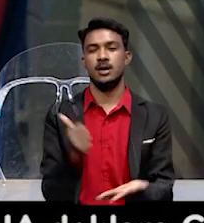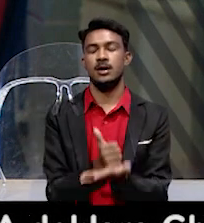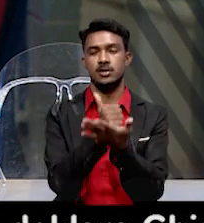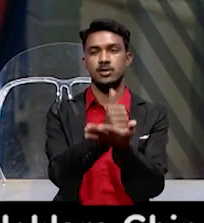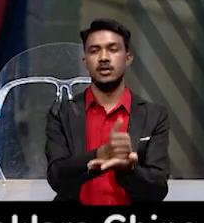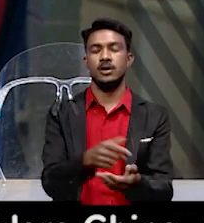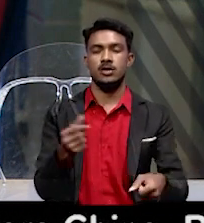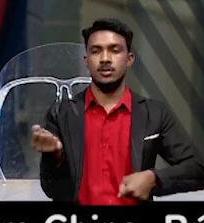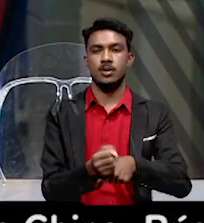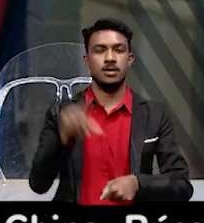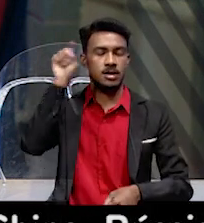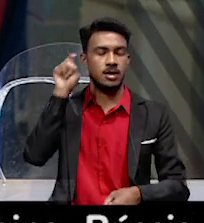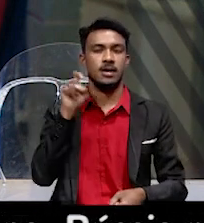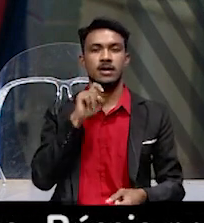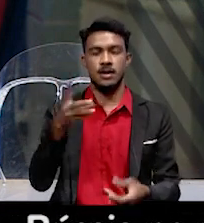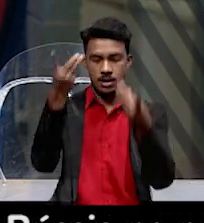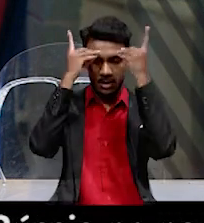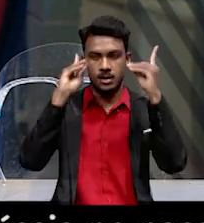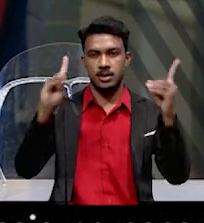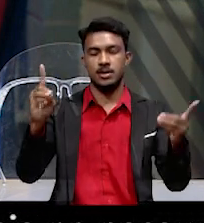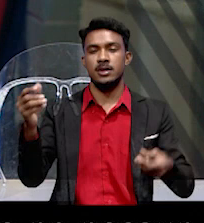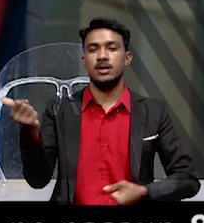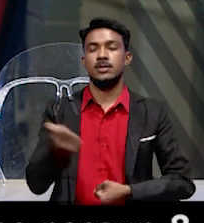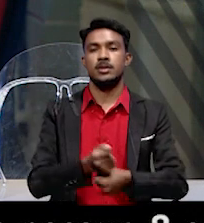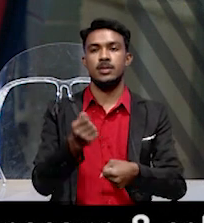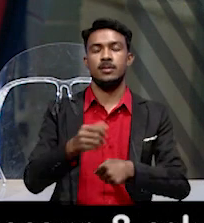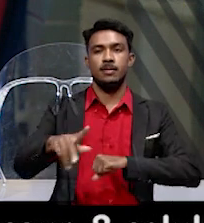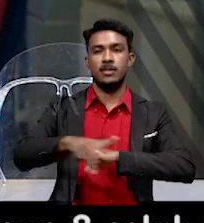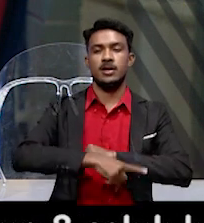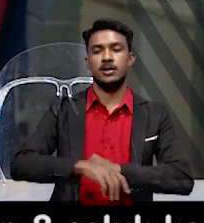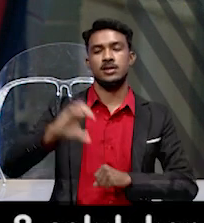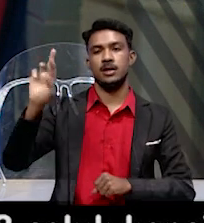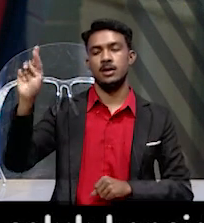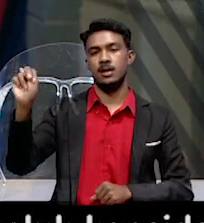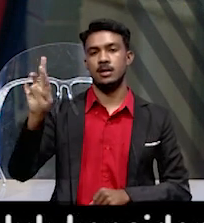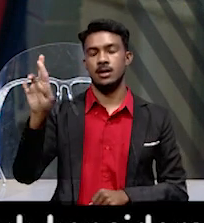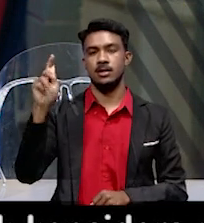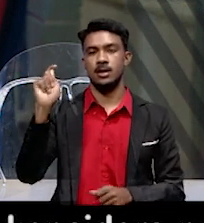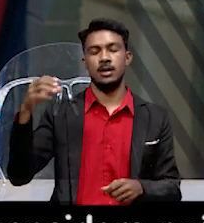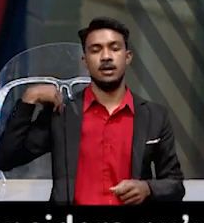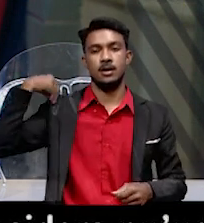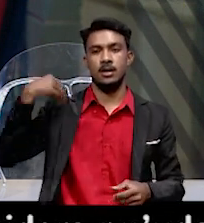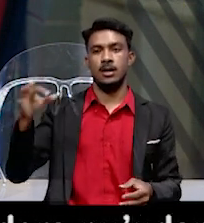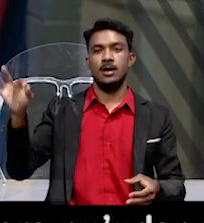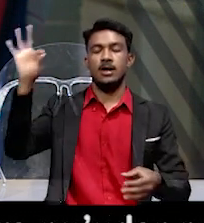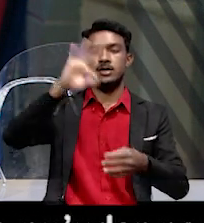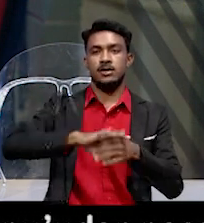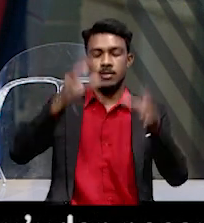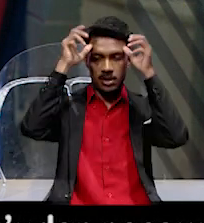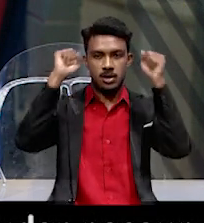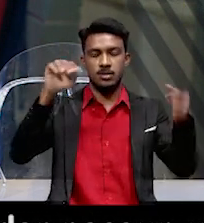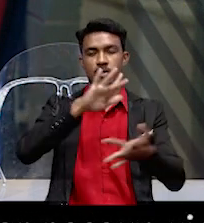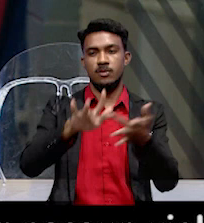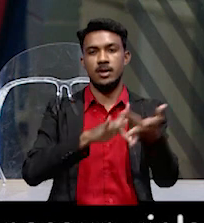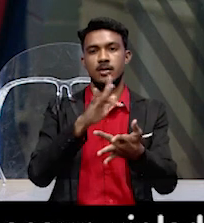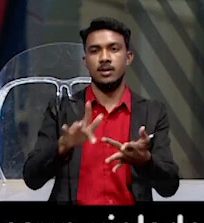Xanana deklara apoiu presidente partidu CNRT kandidata ang ia Eleisaun Prezidensiál. Lolos, Movimentu ne